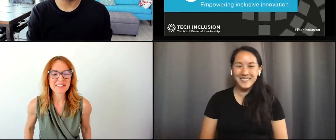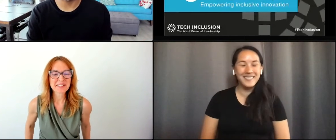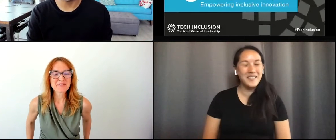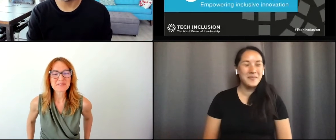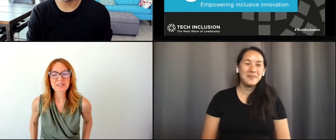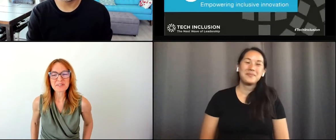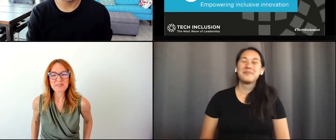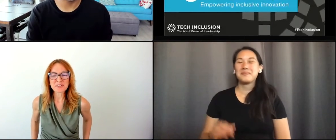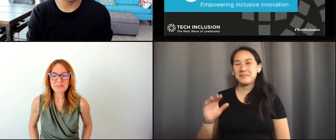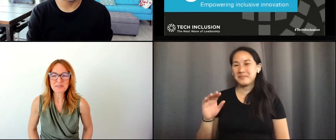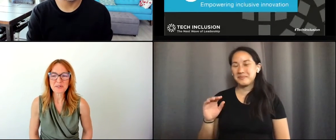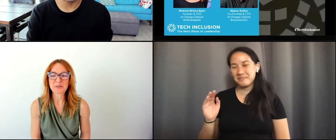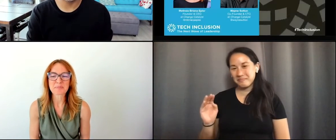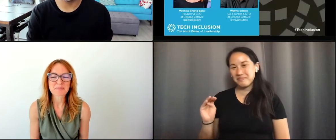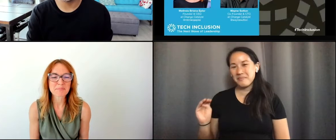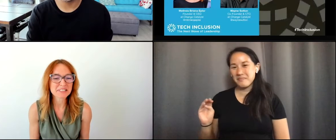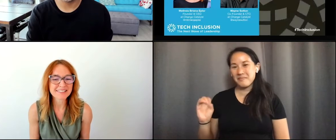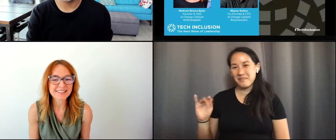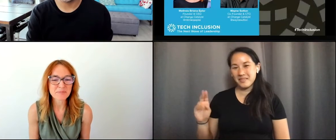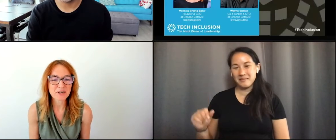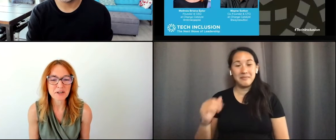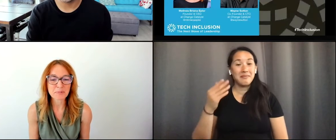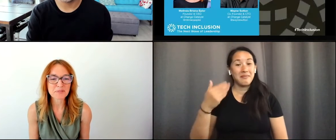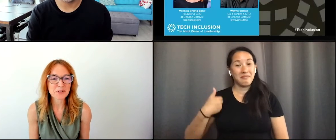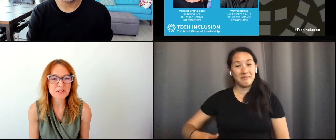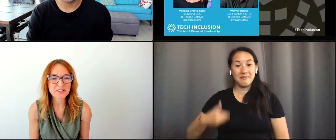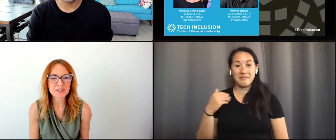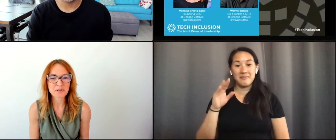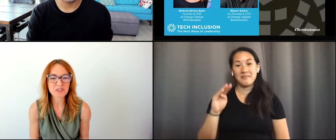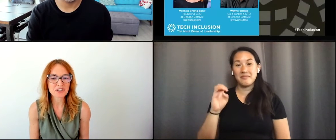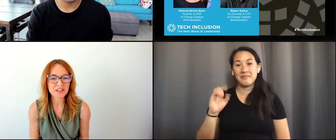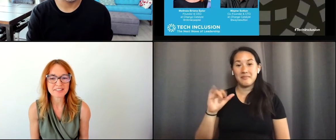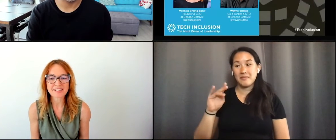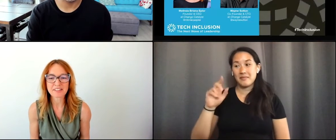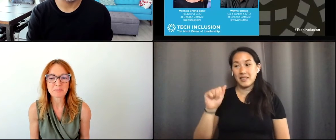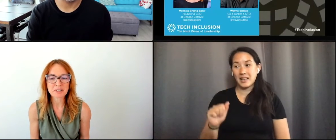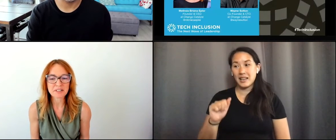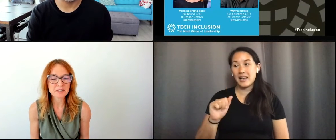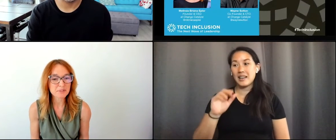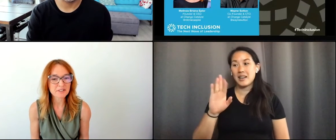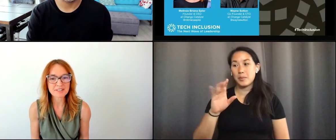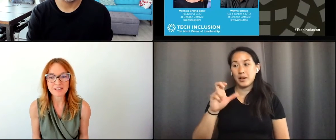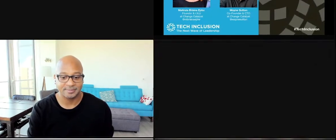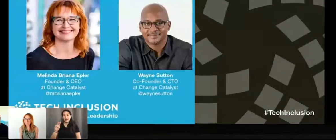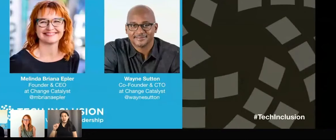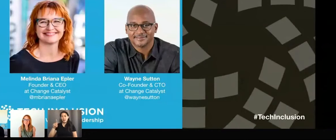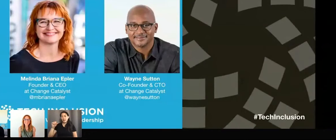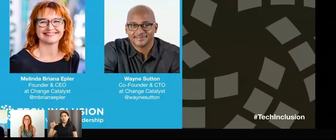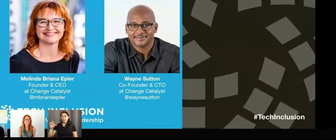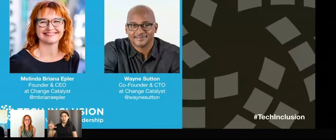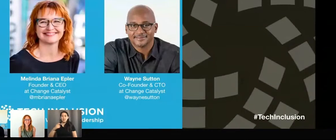Well, for those of you who don't know, I'm Melinda Briana Epler. I'm the founder and CEO of Change Catalyst, the company that puts on Tech